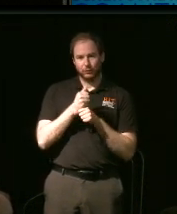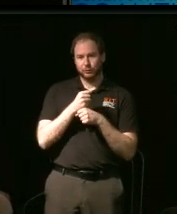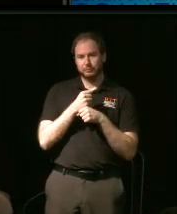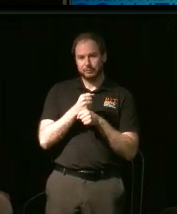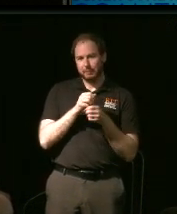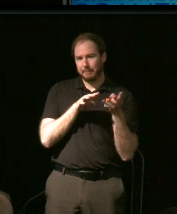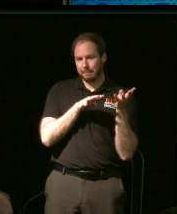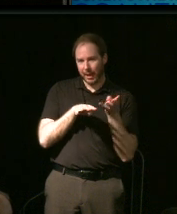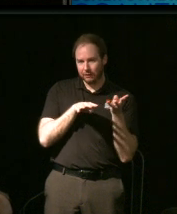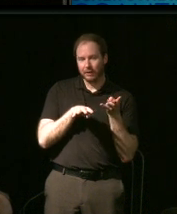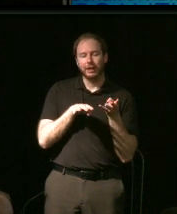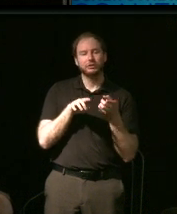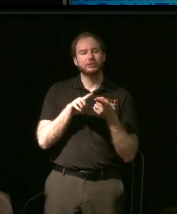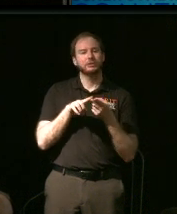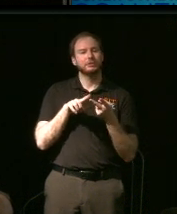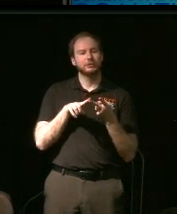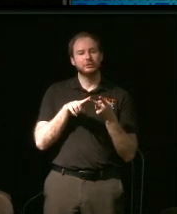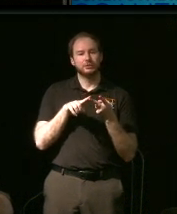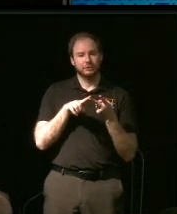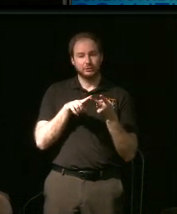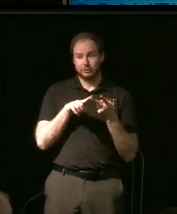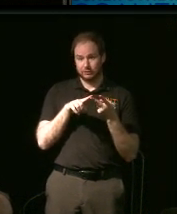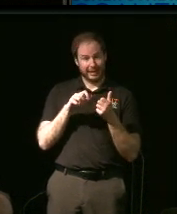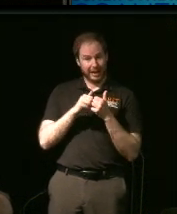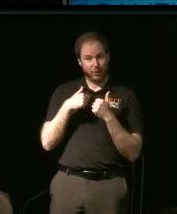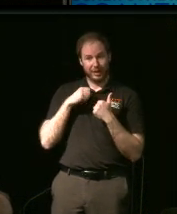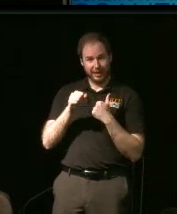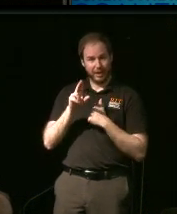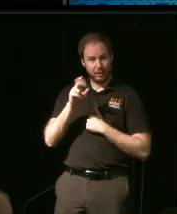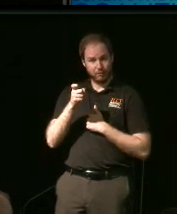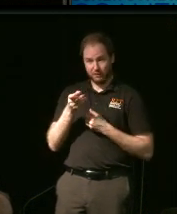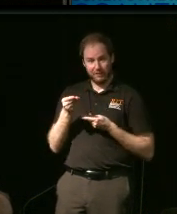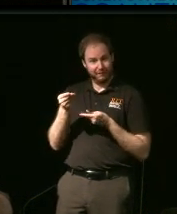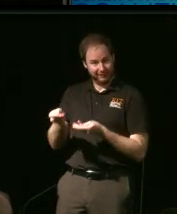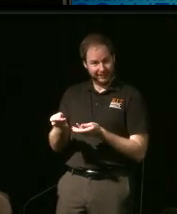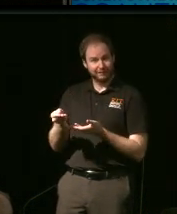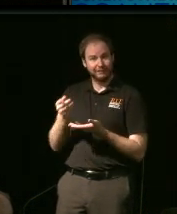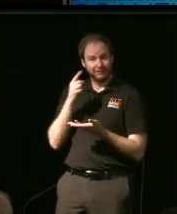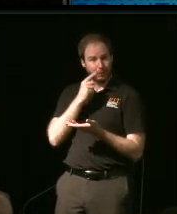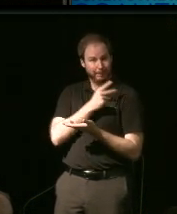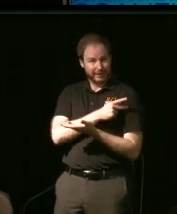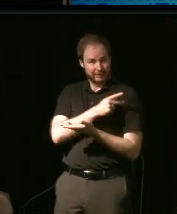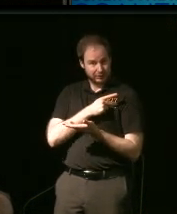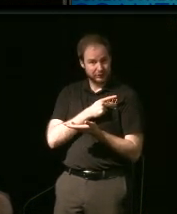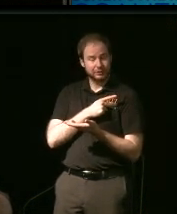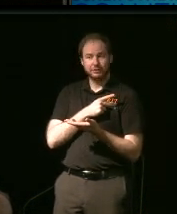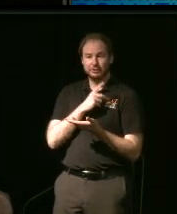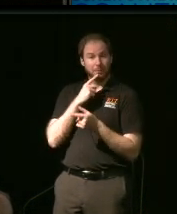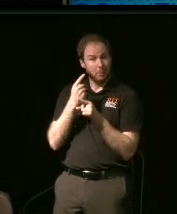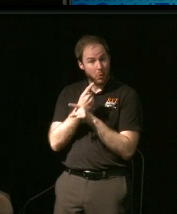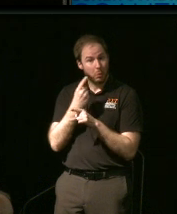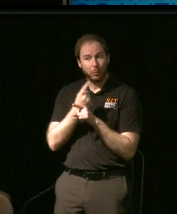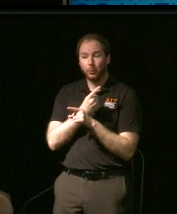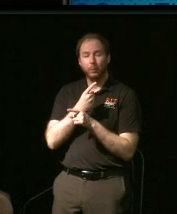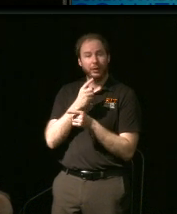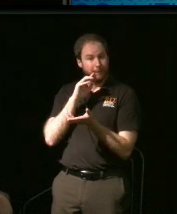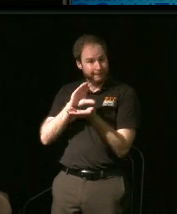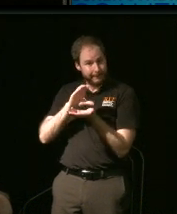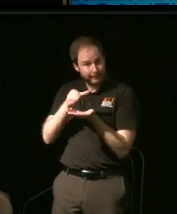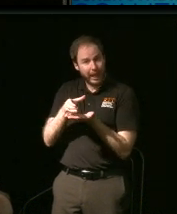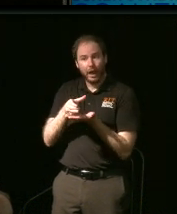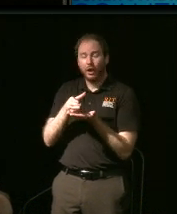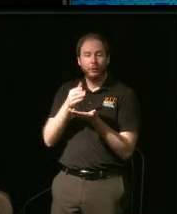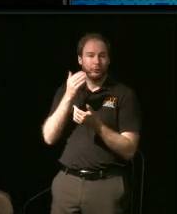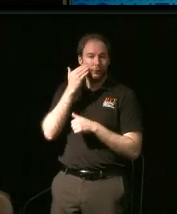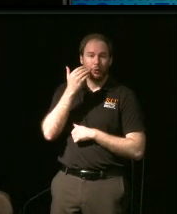drug, how we would use the drug with the patients or the clinical protocol, what dose, how many times